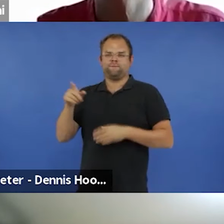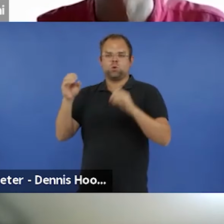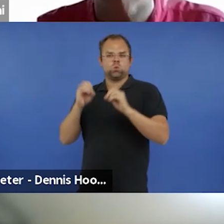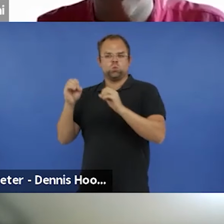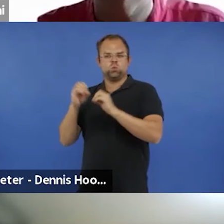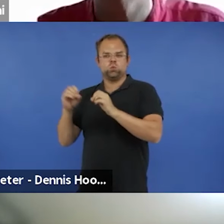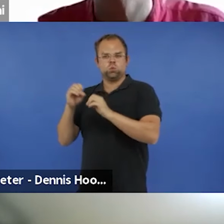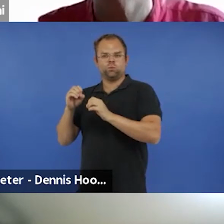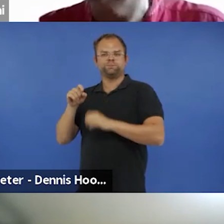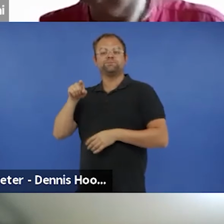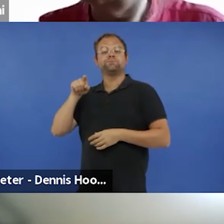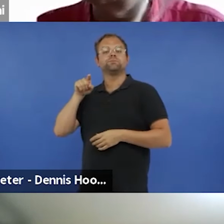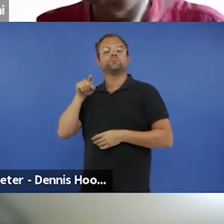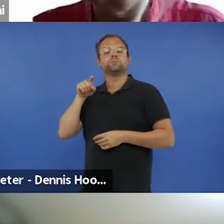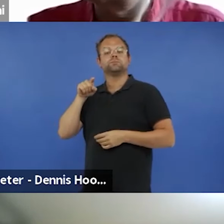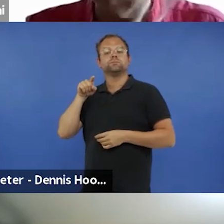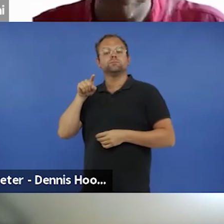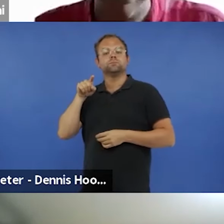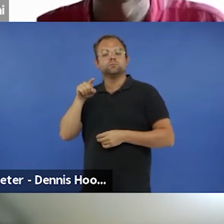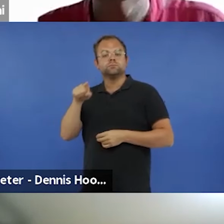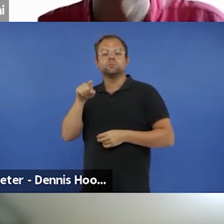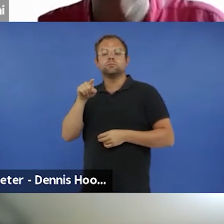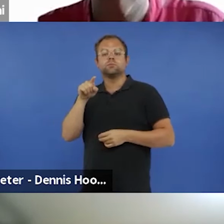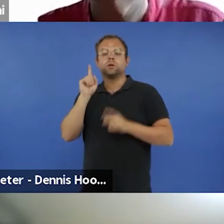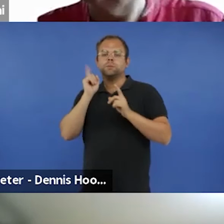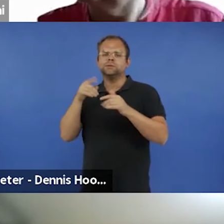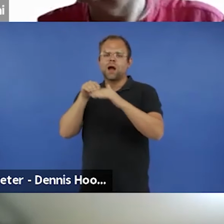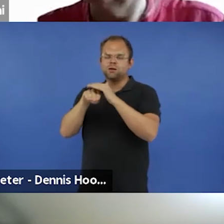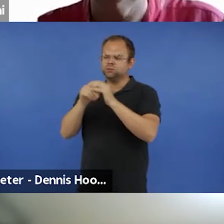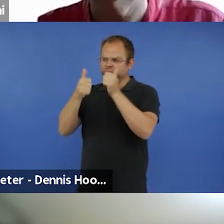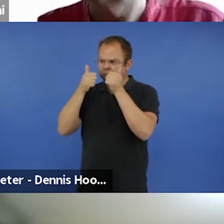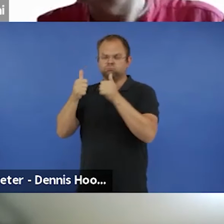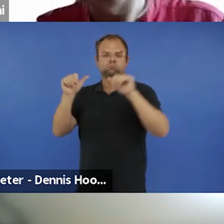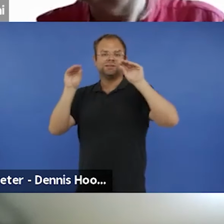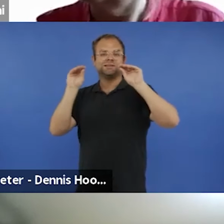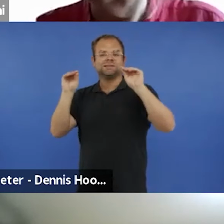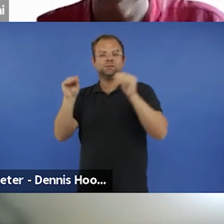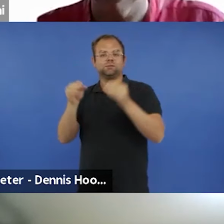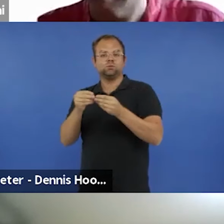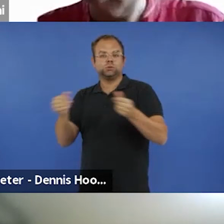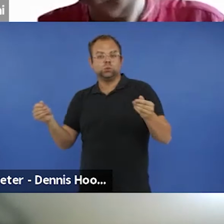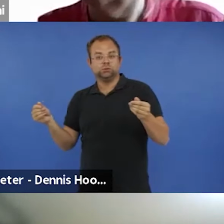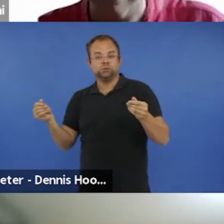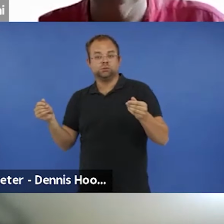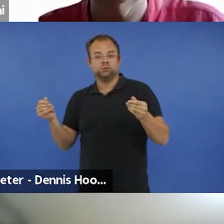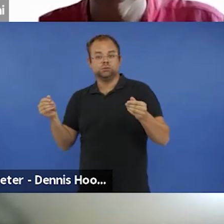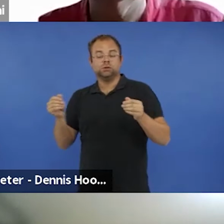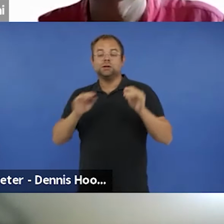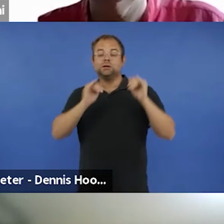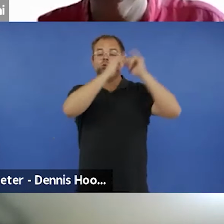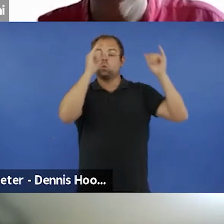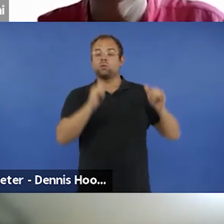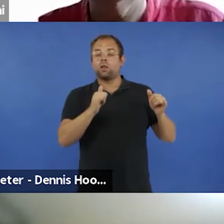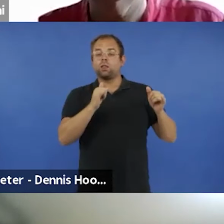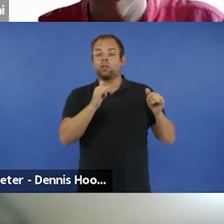but everyone, and changing those mindsets. And then long held belief, students are empty vessels, then you need an expert